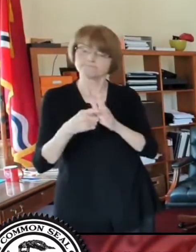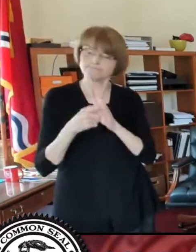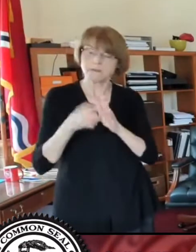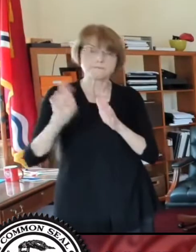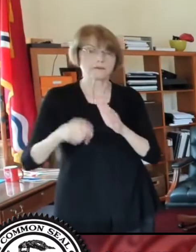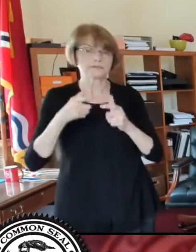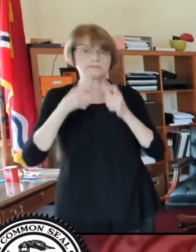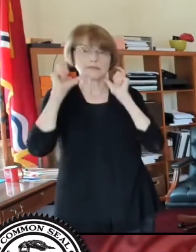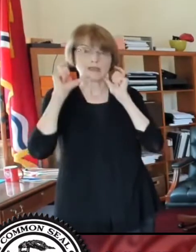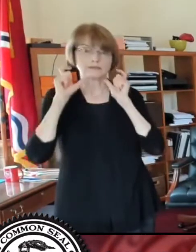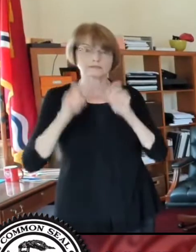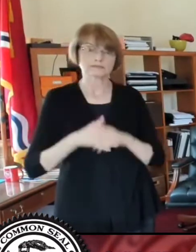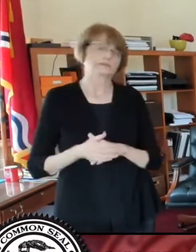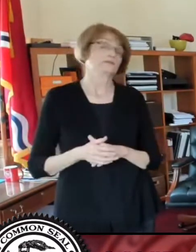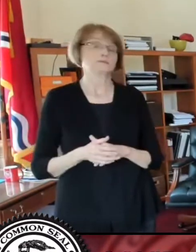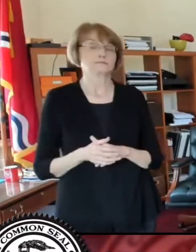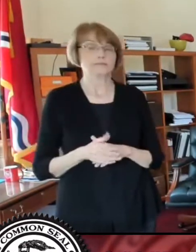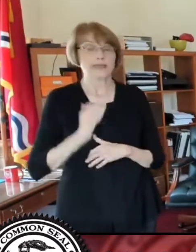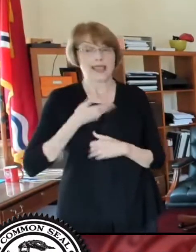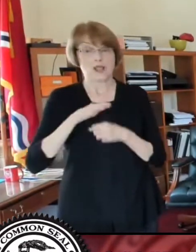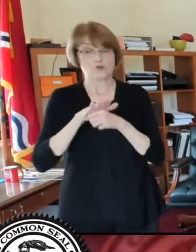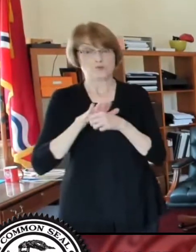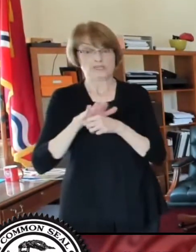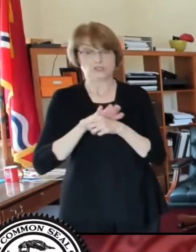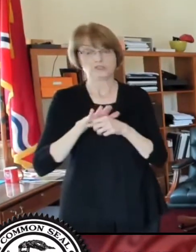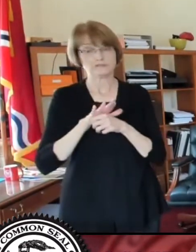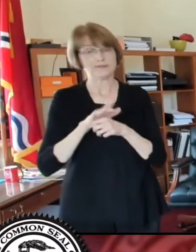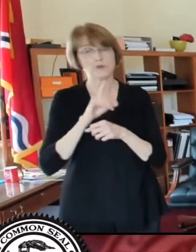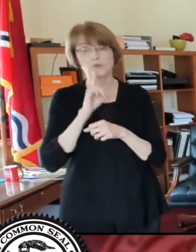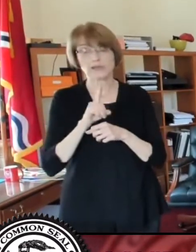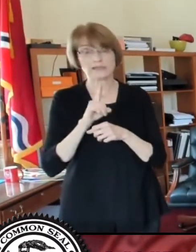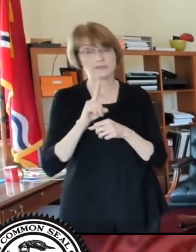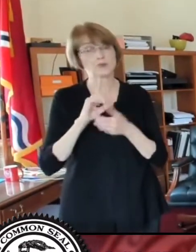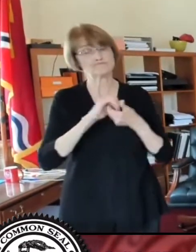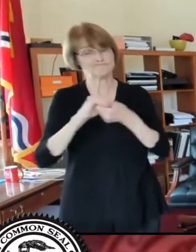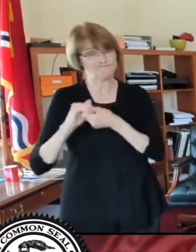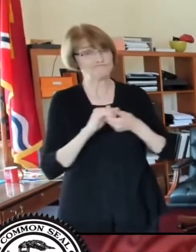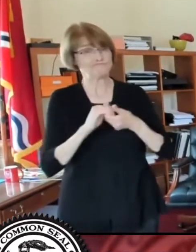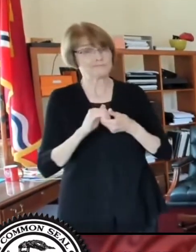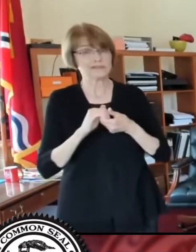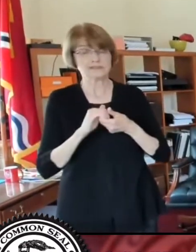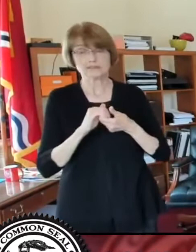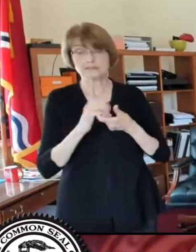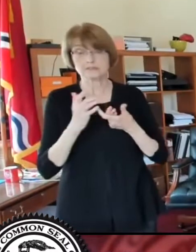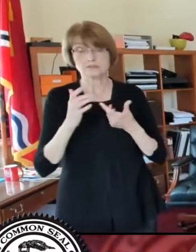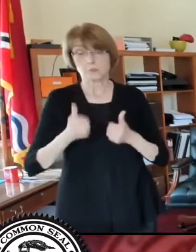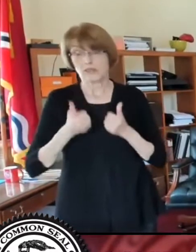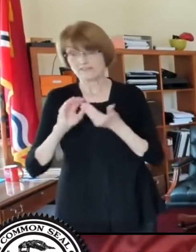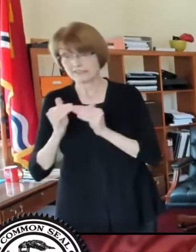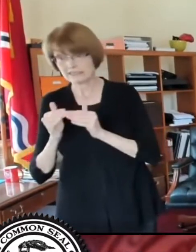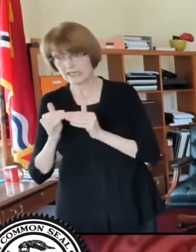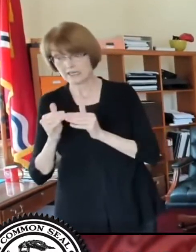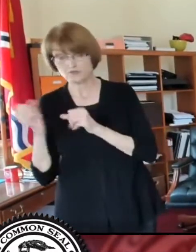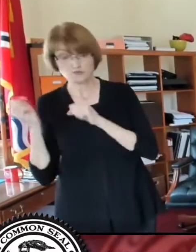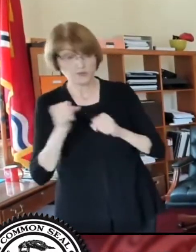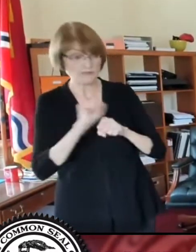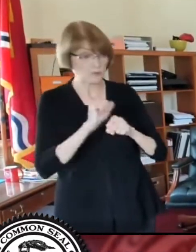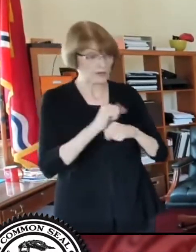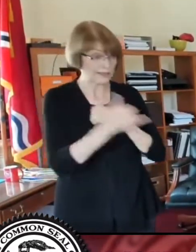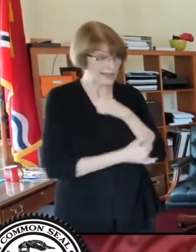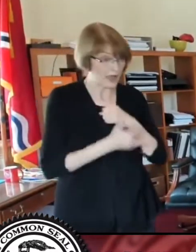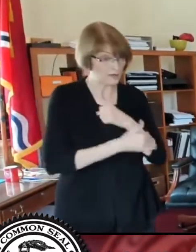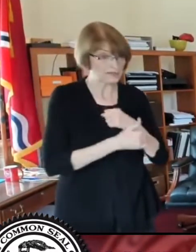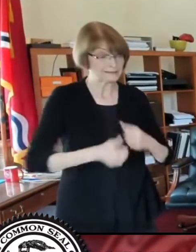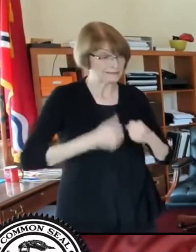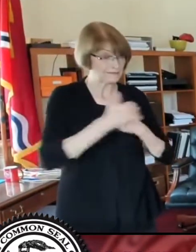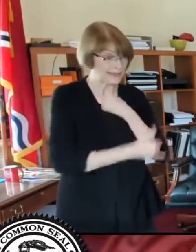we're our region, we're in this together because, of course, we live in the city and work in the county, or live in the county and work in the